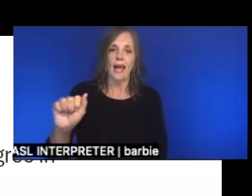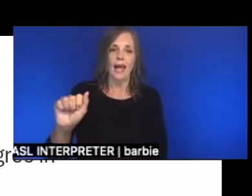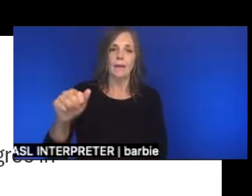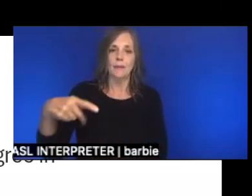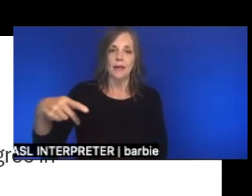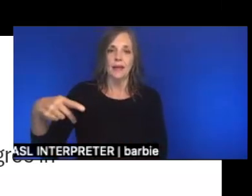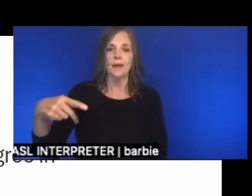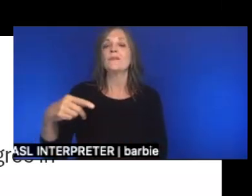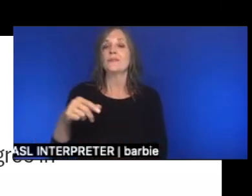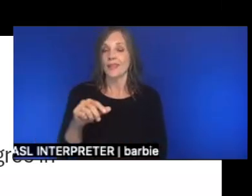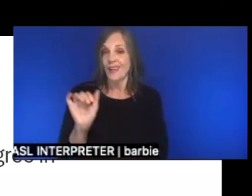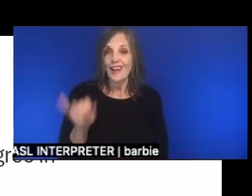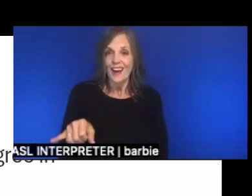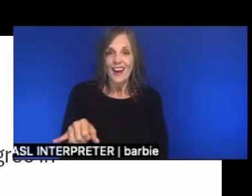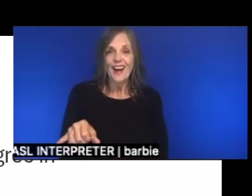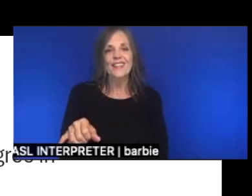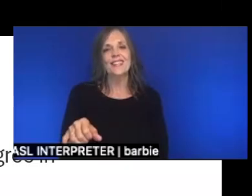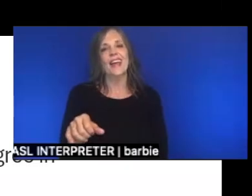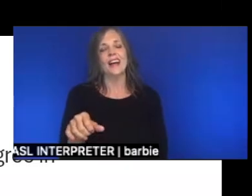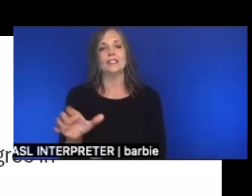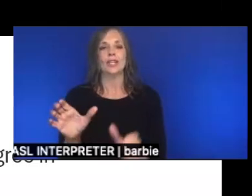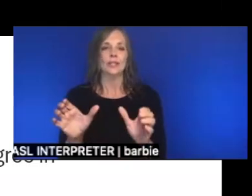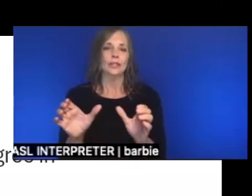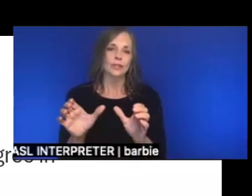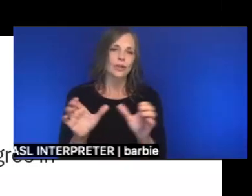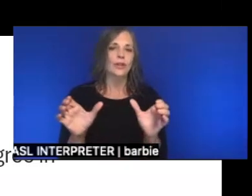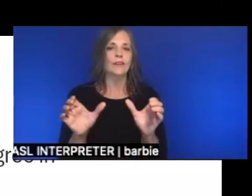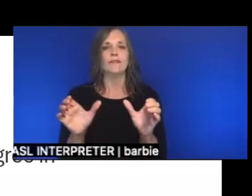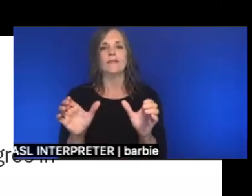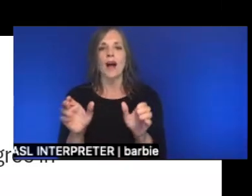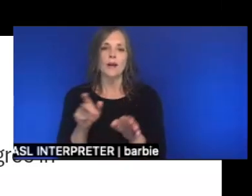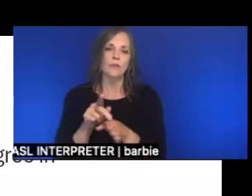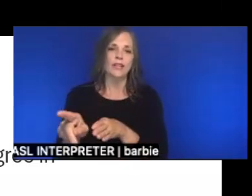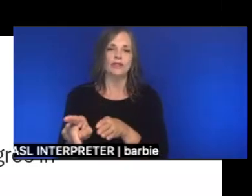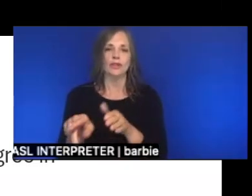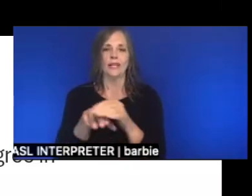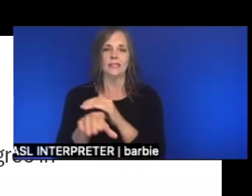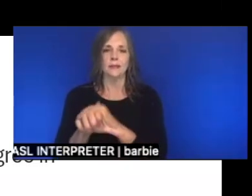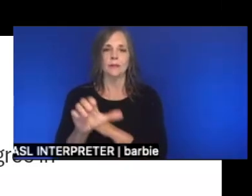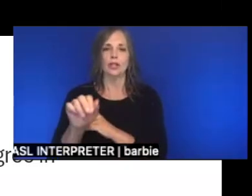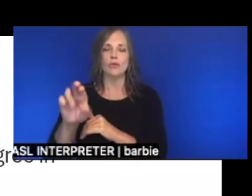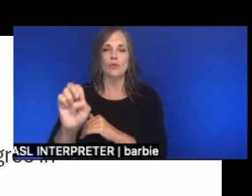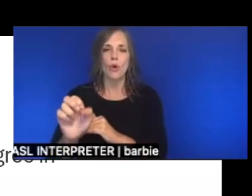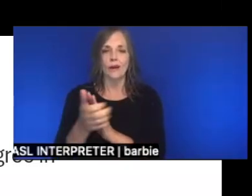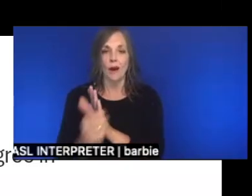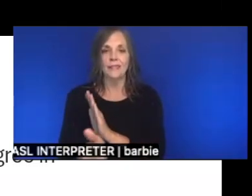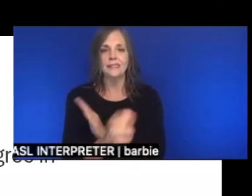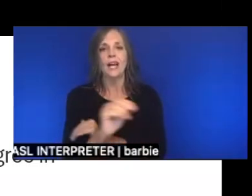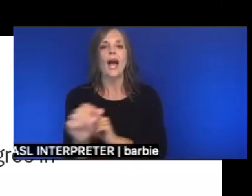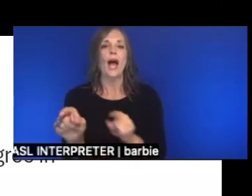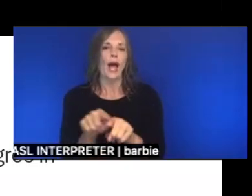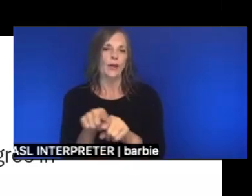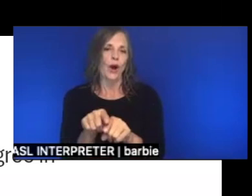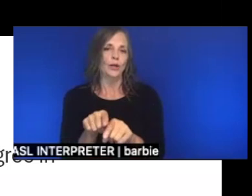IAAP, and this is the Certified Professional in Accessibility Core Competences. And also I'm an accessible document